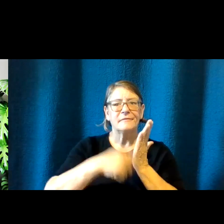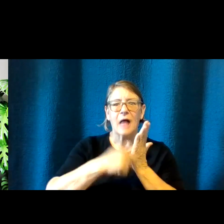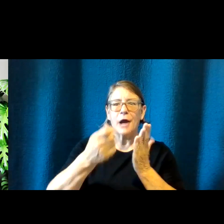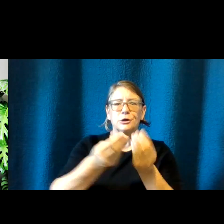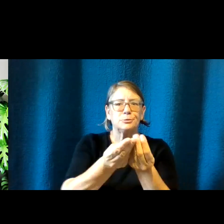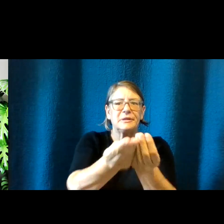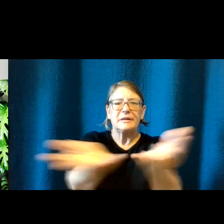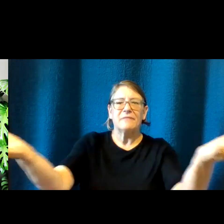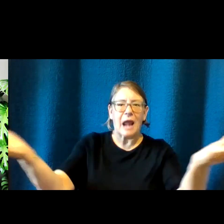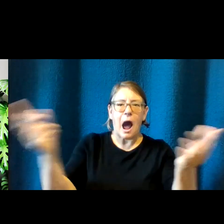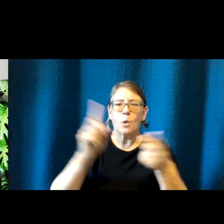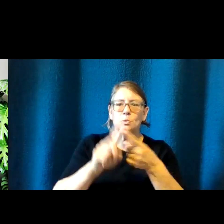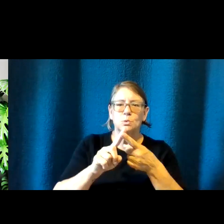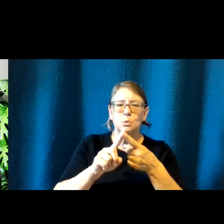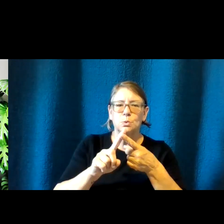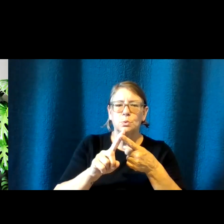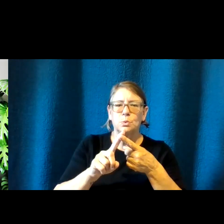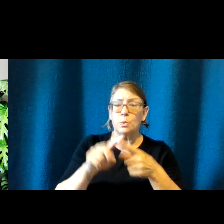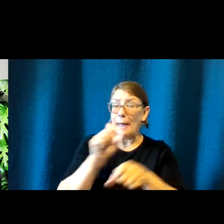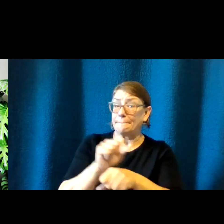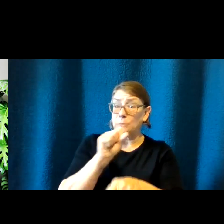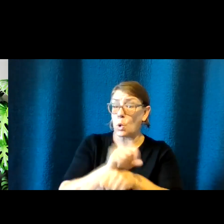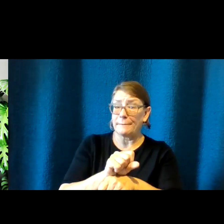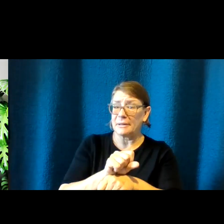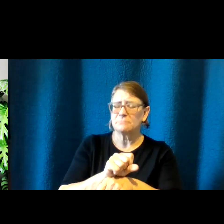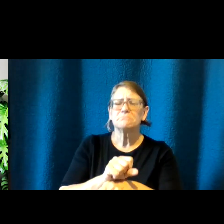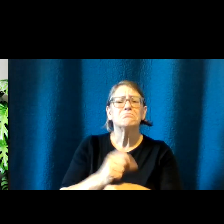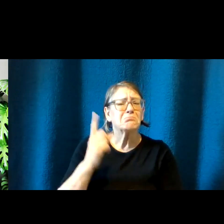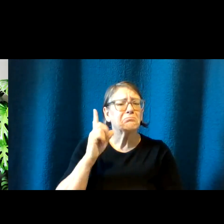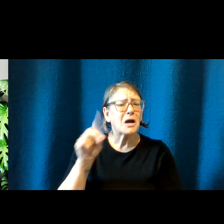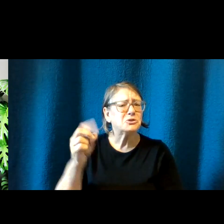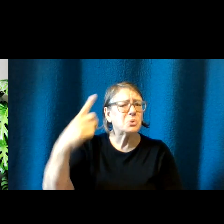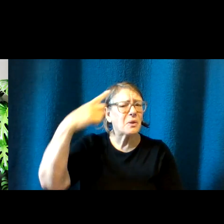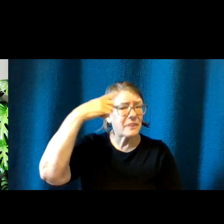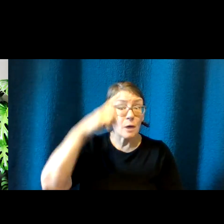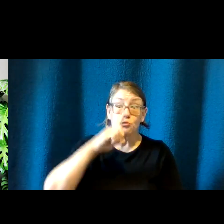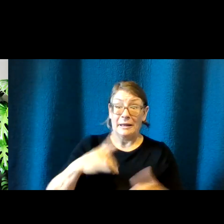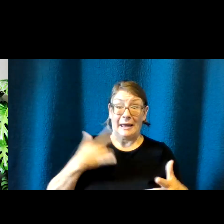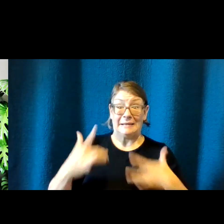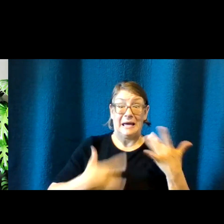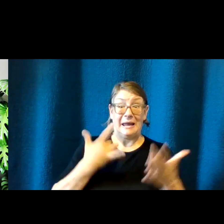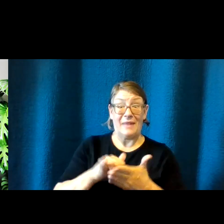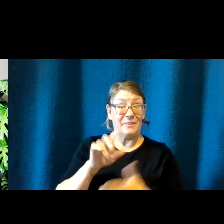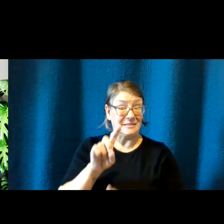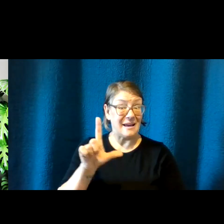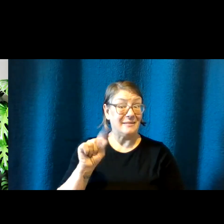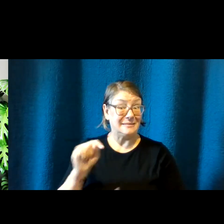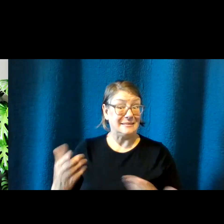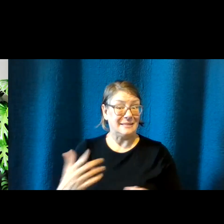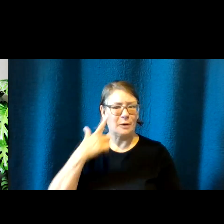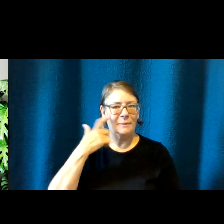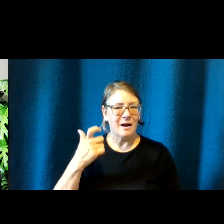given out to in employment? I do think, like I said, I'm really excited that the DLT is here, because like I